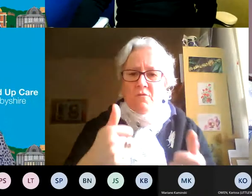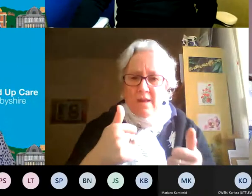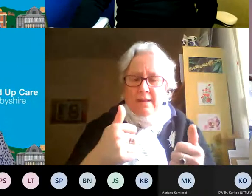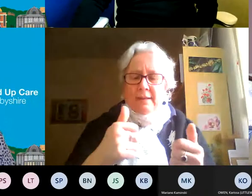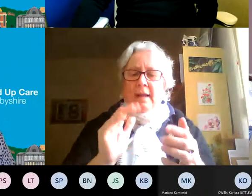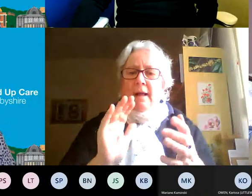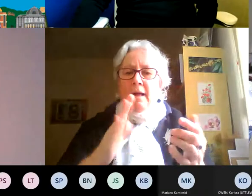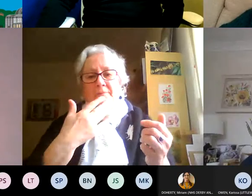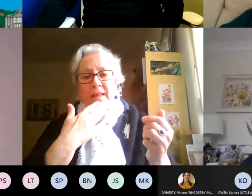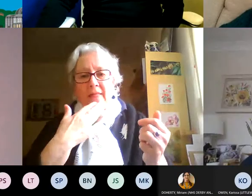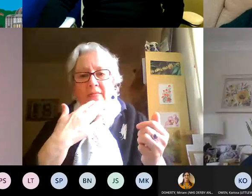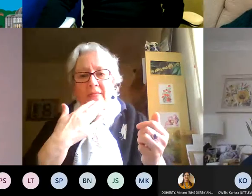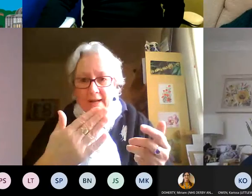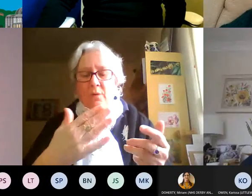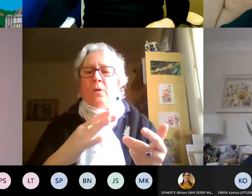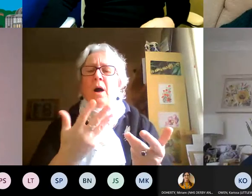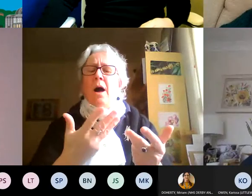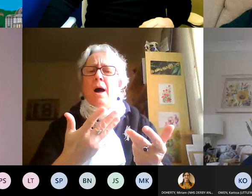Right.